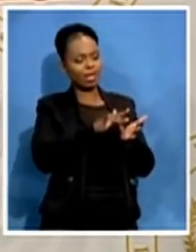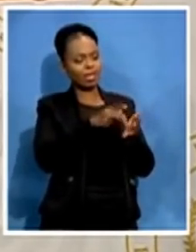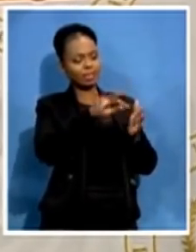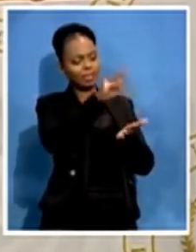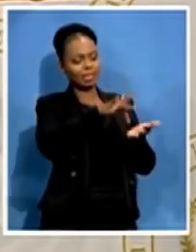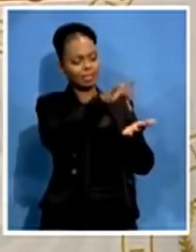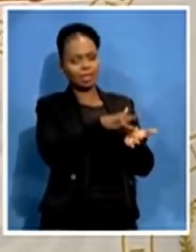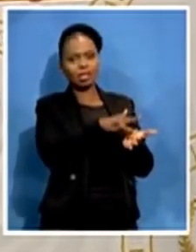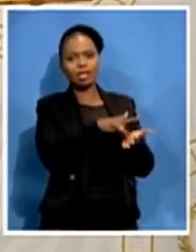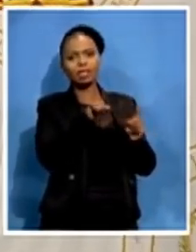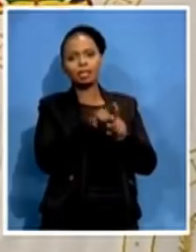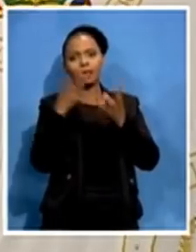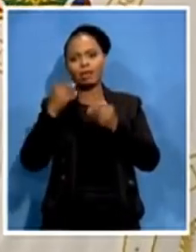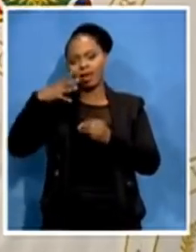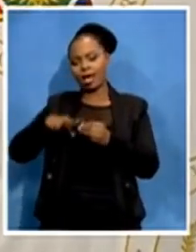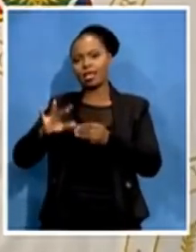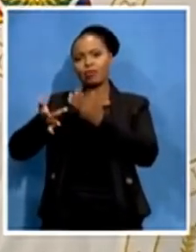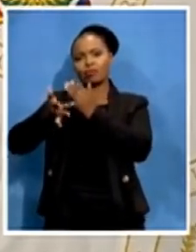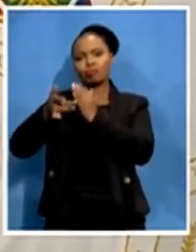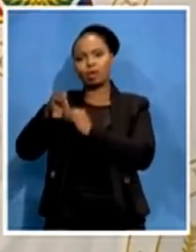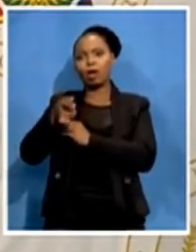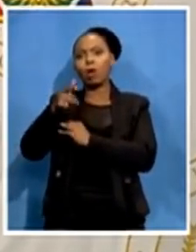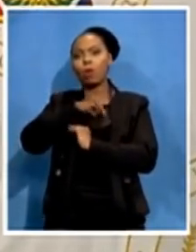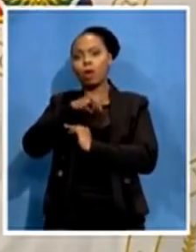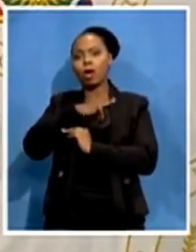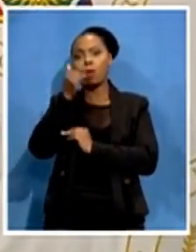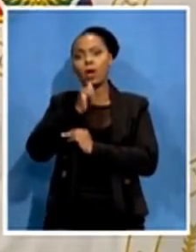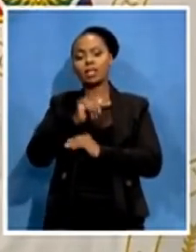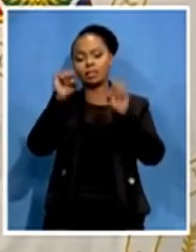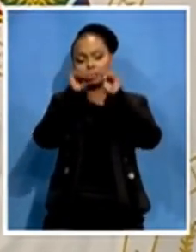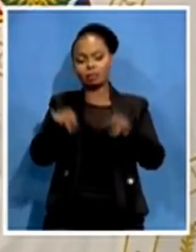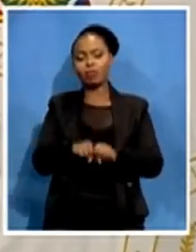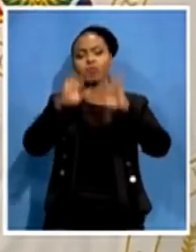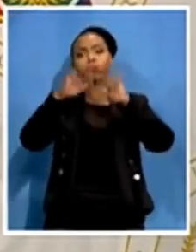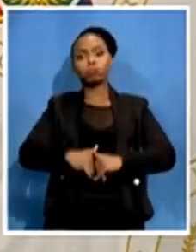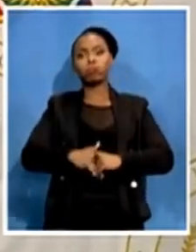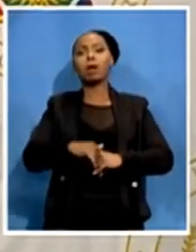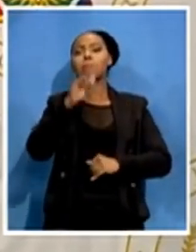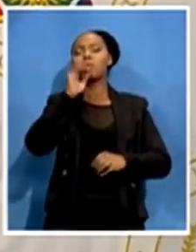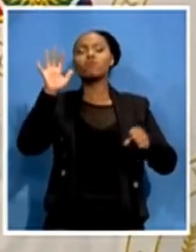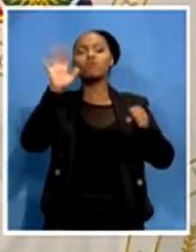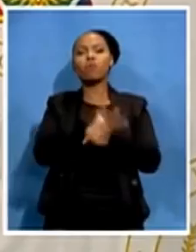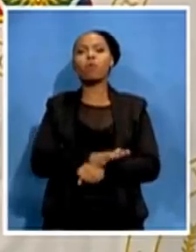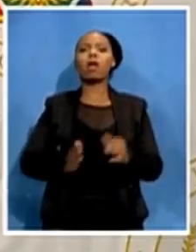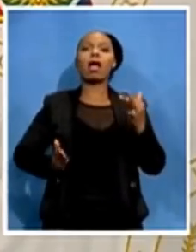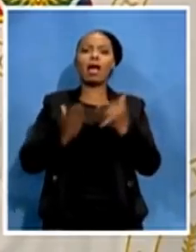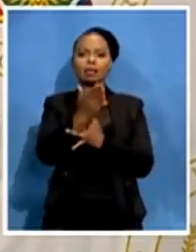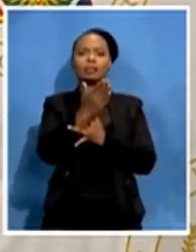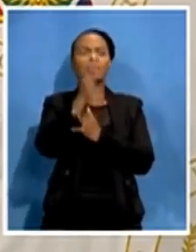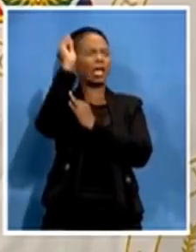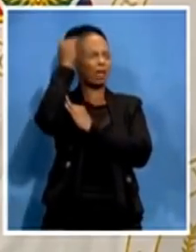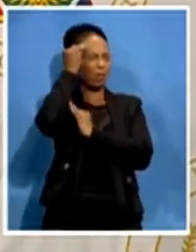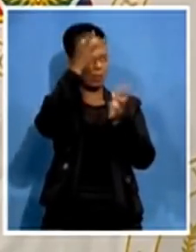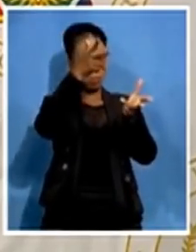system collapses, you still have full access to all the information you need in relation to